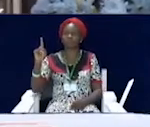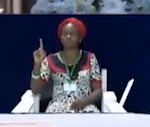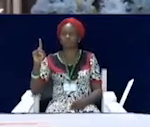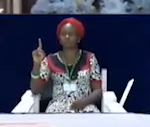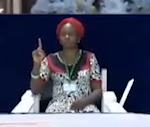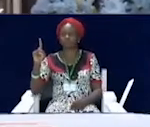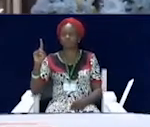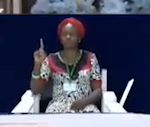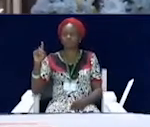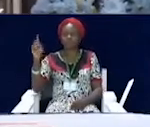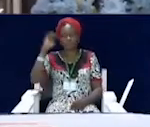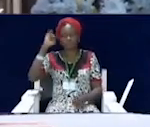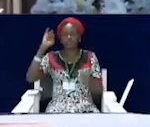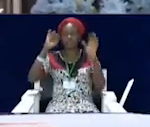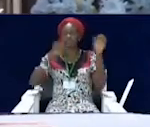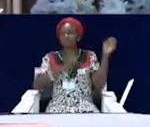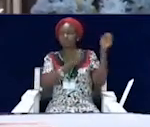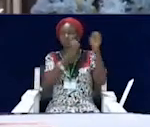It's a mighty miracle.